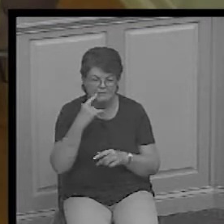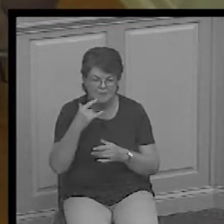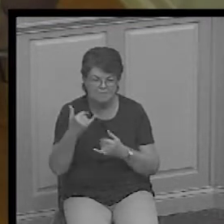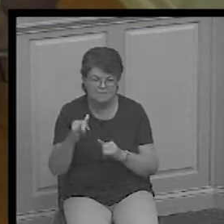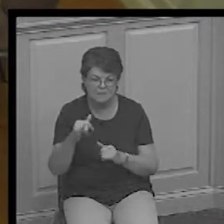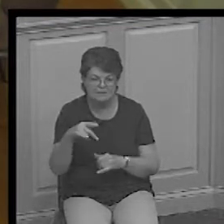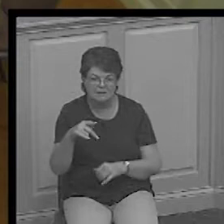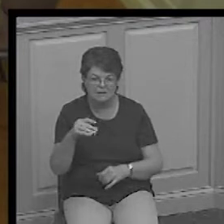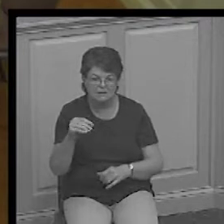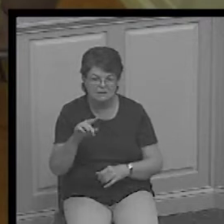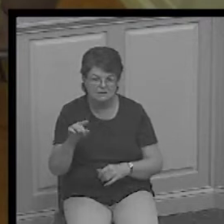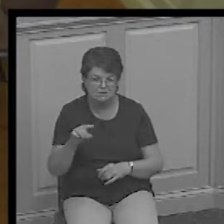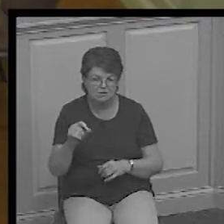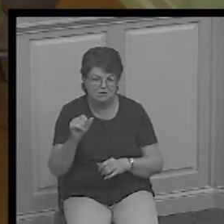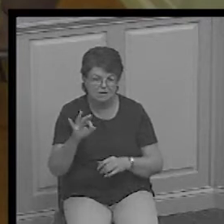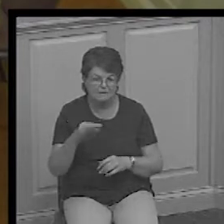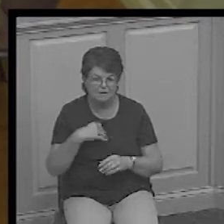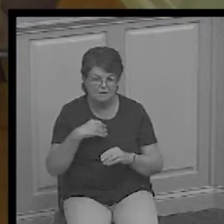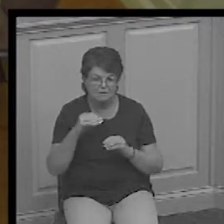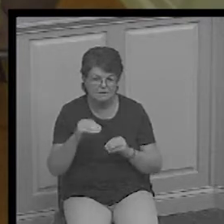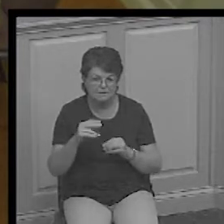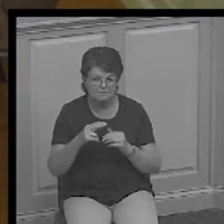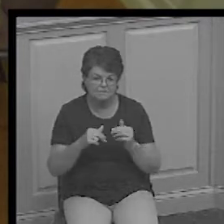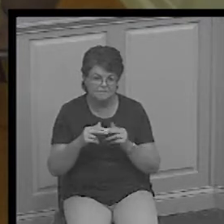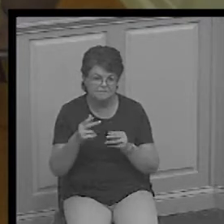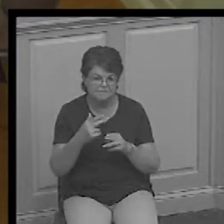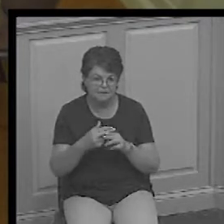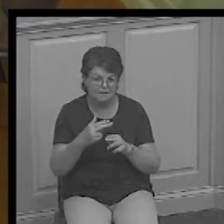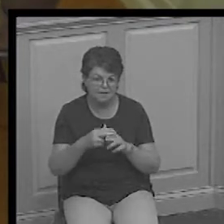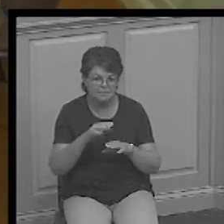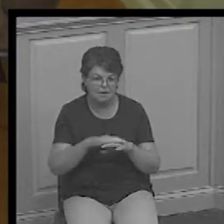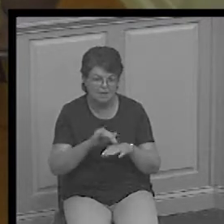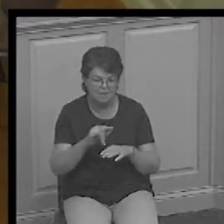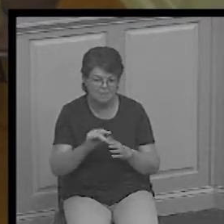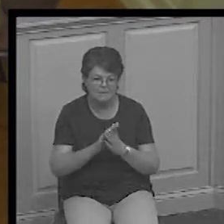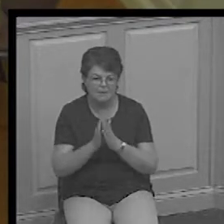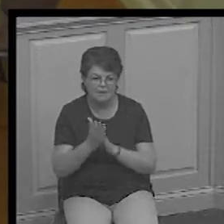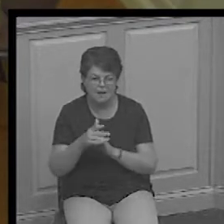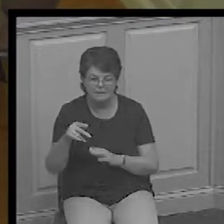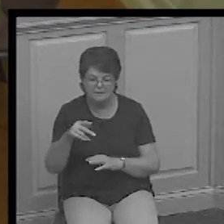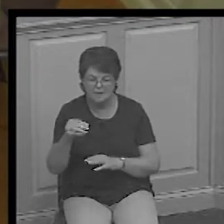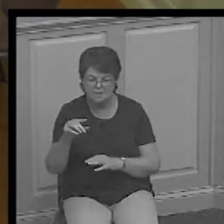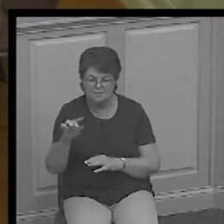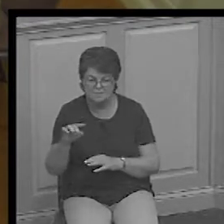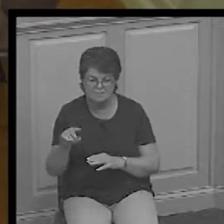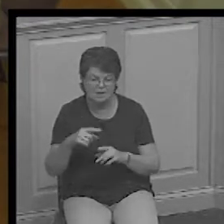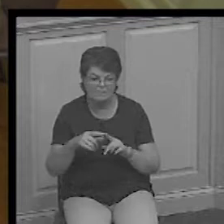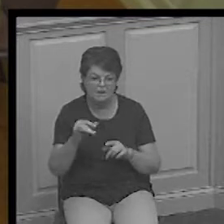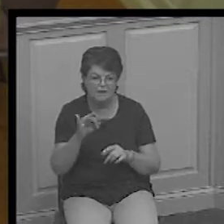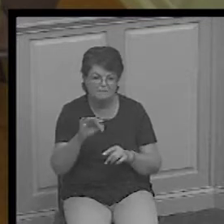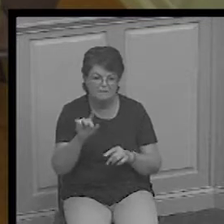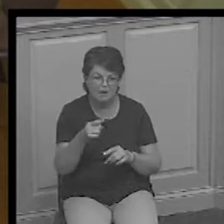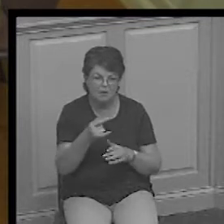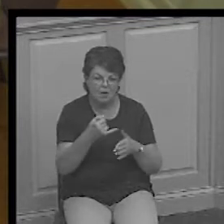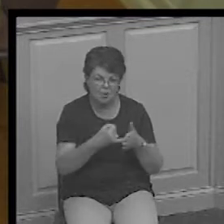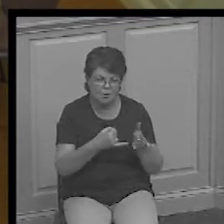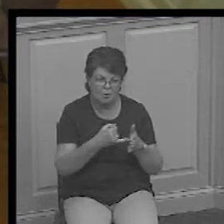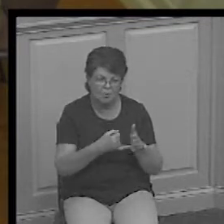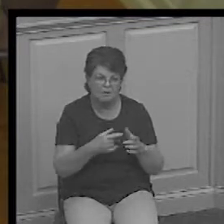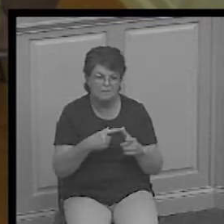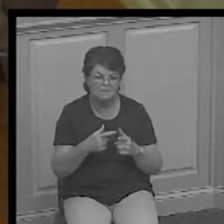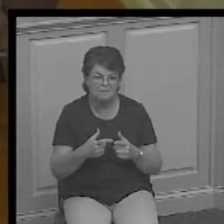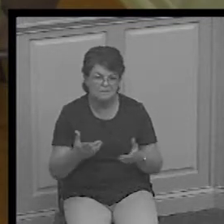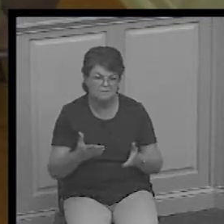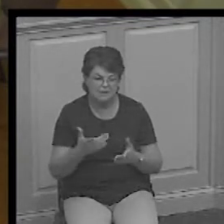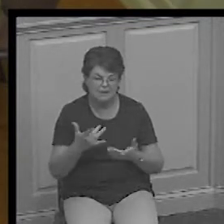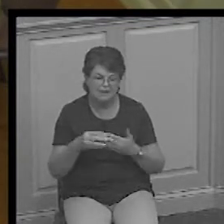that. So if we were to put building names and things on it, it becomes P and Z, but if it was just a piece of art, I guess it's here. So